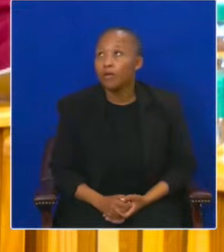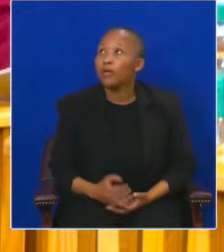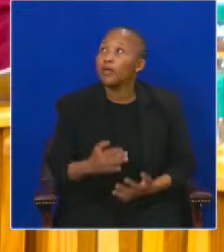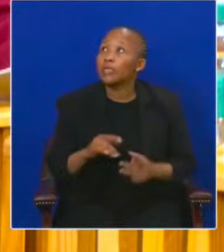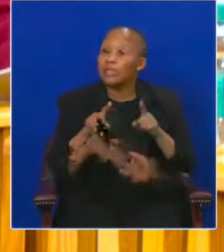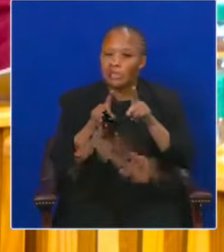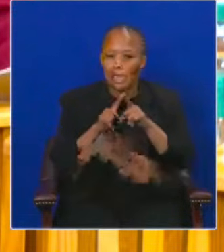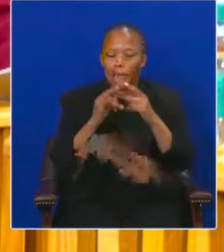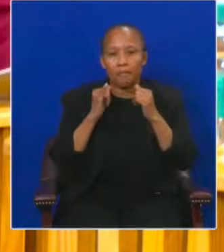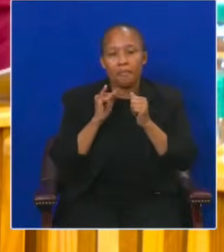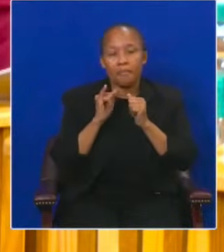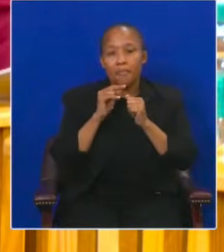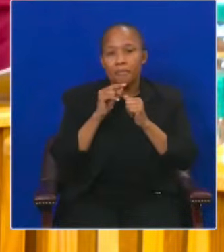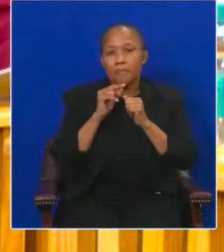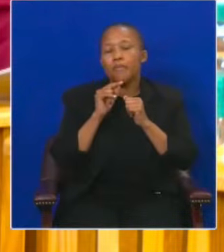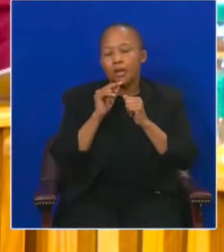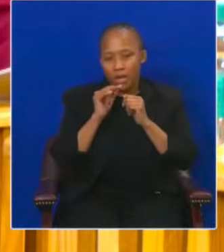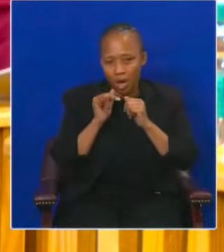The title